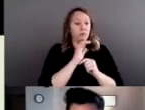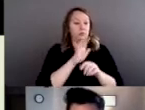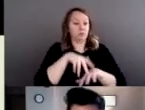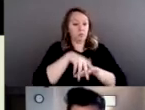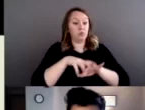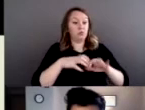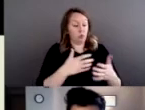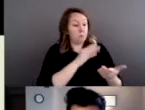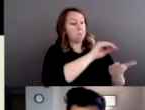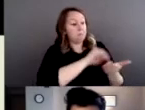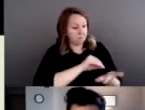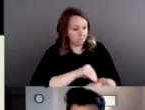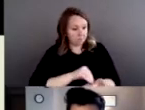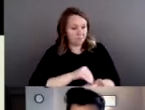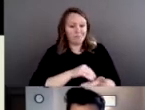Therefore,